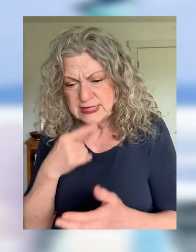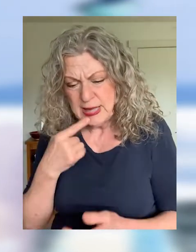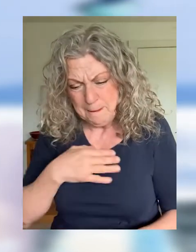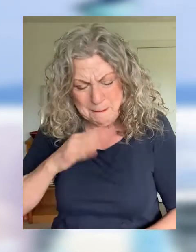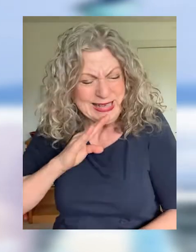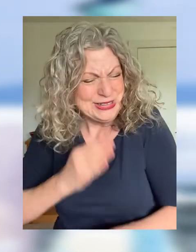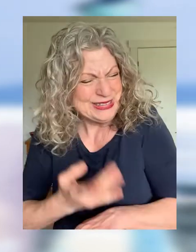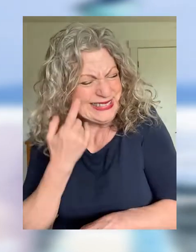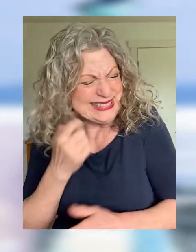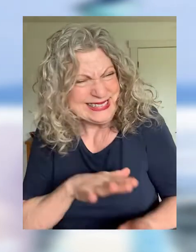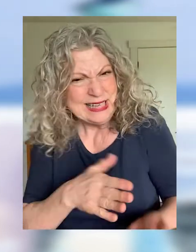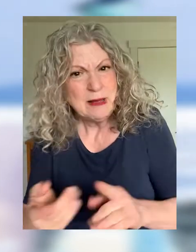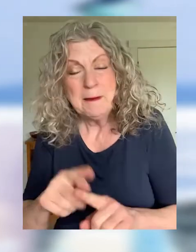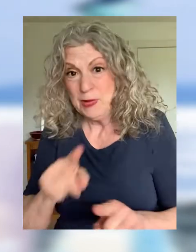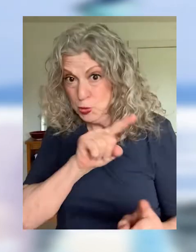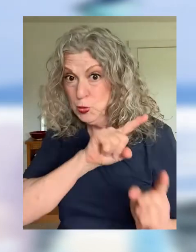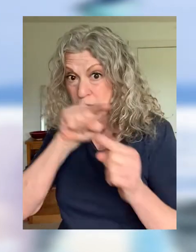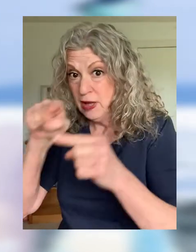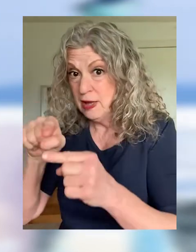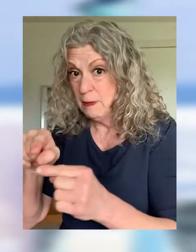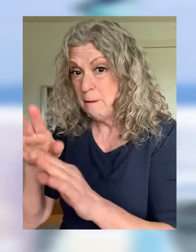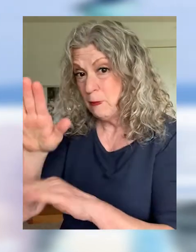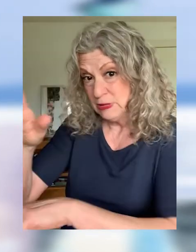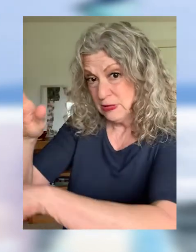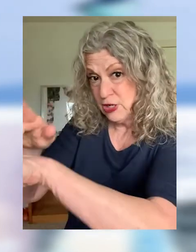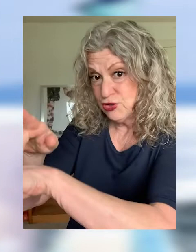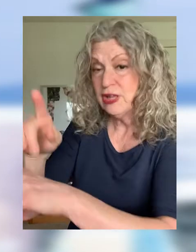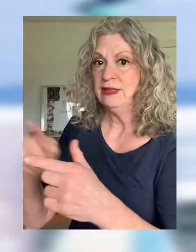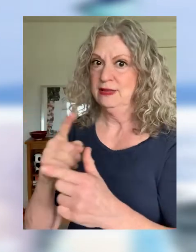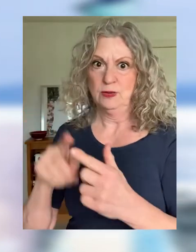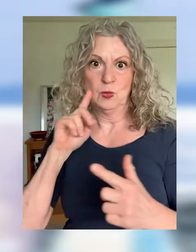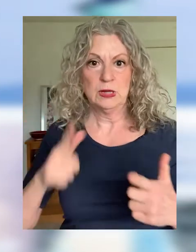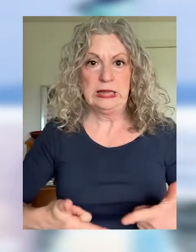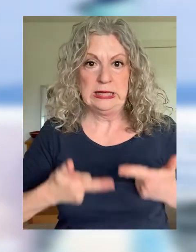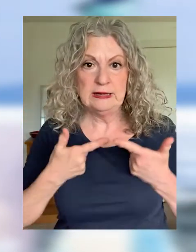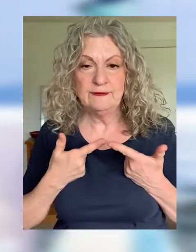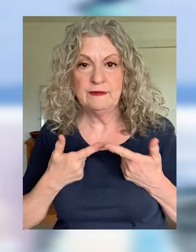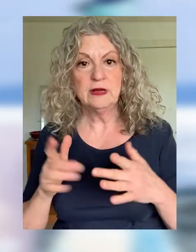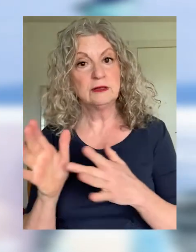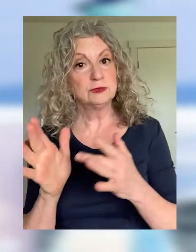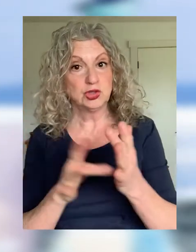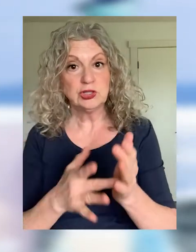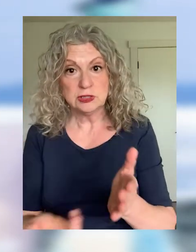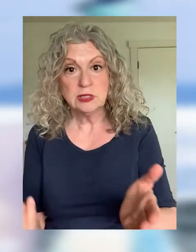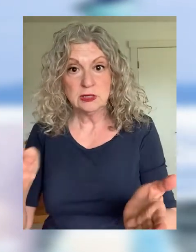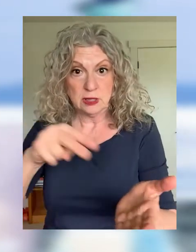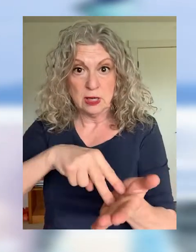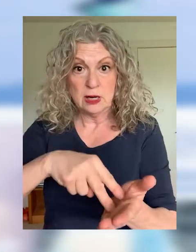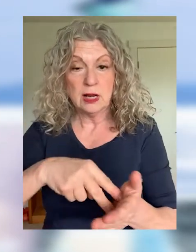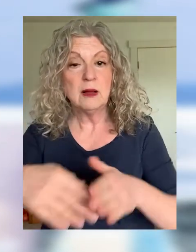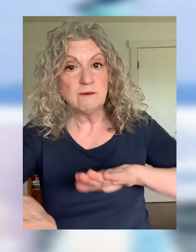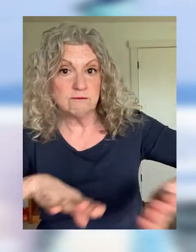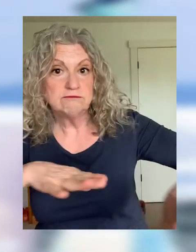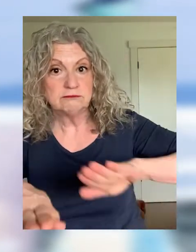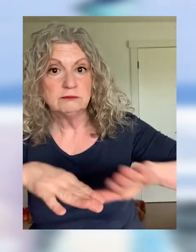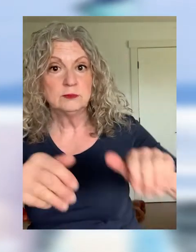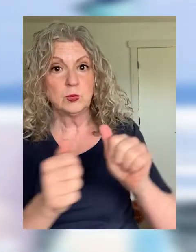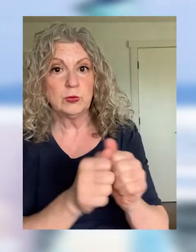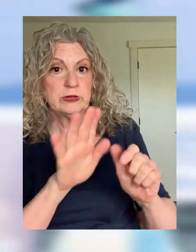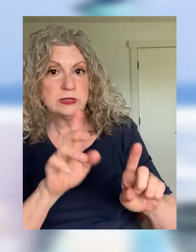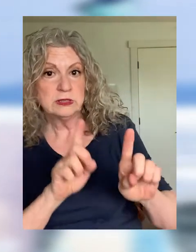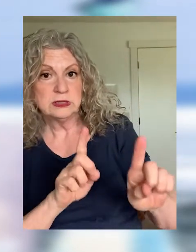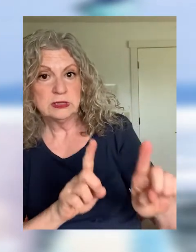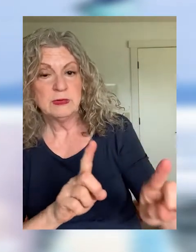died, but come and lay your hand on her, and she will live." And Jesus got up and followed him with his